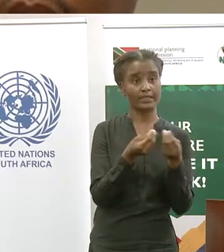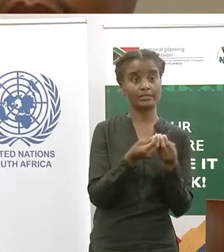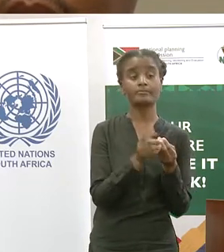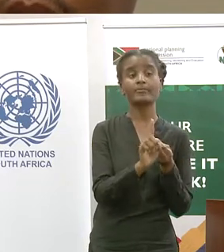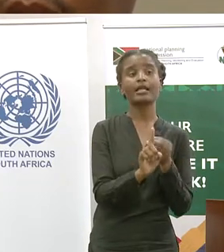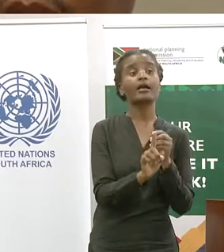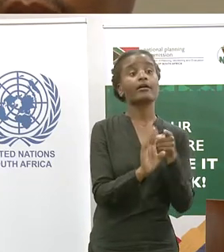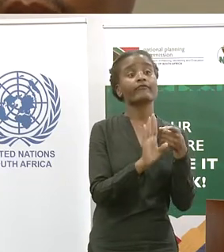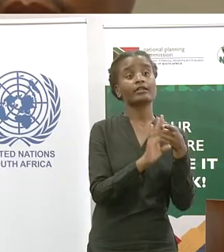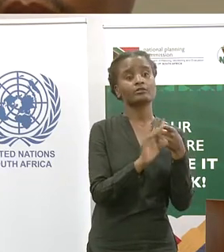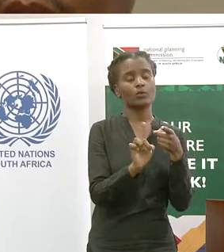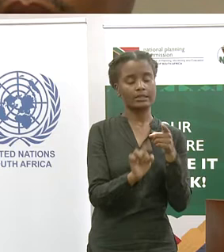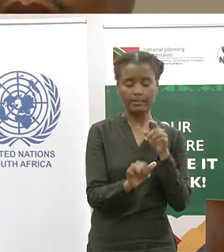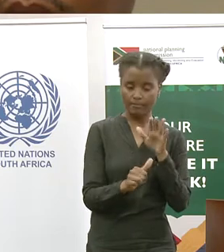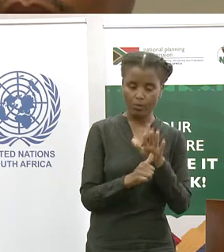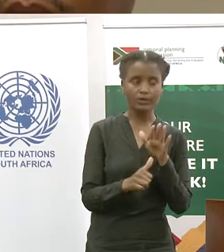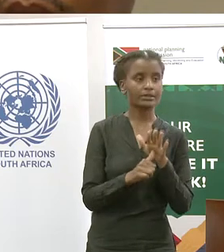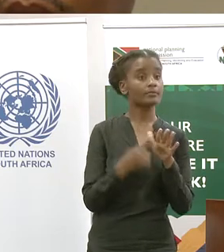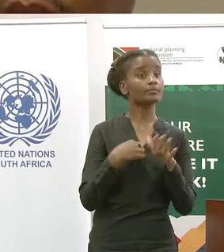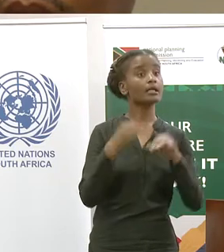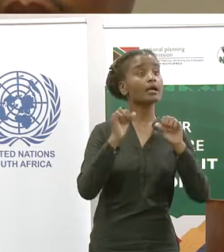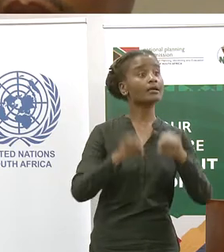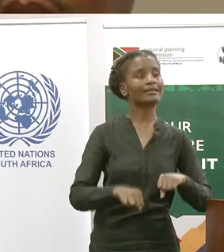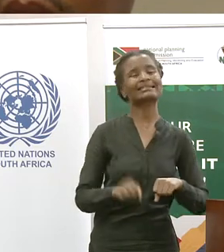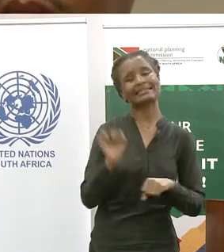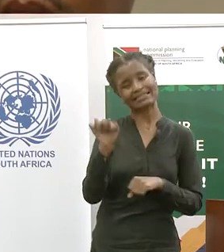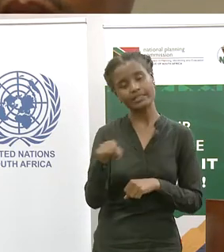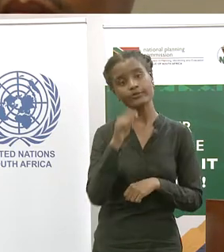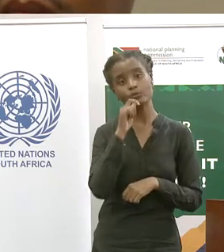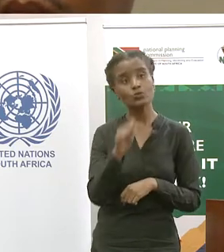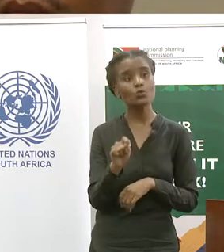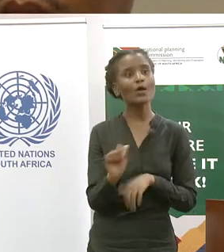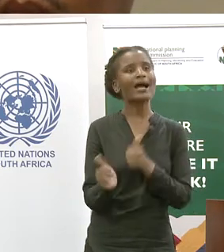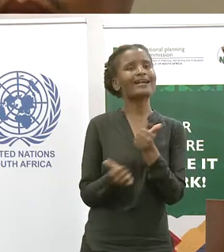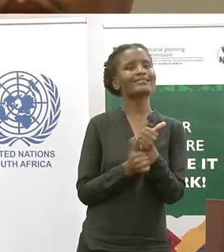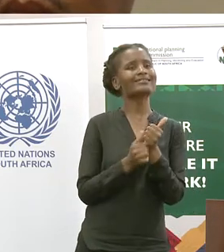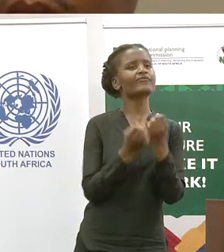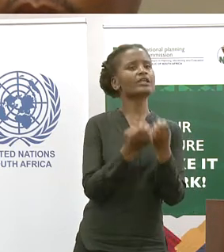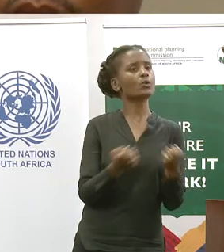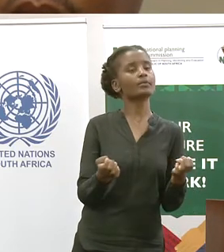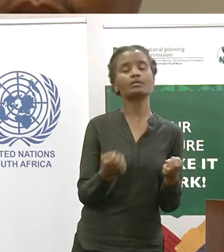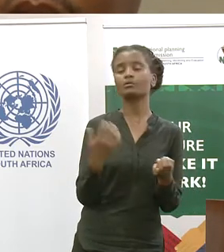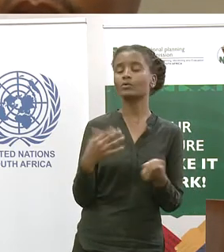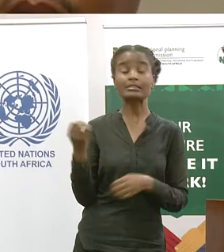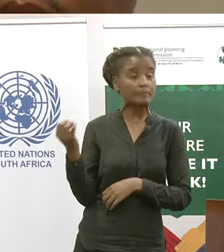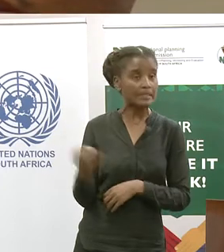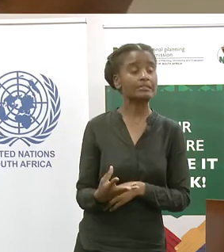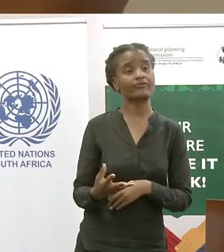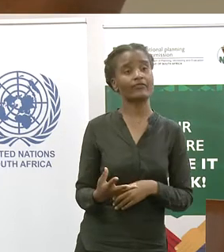important, I agree, pricing of assistive devices, it's very, very painful.